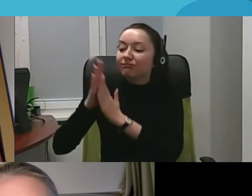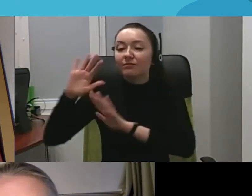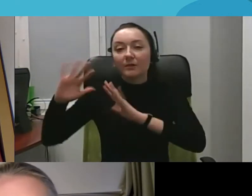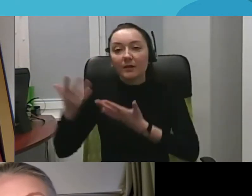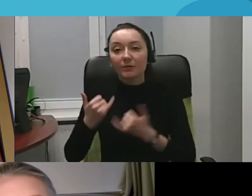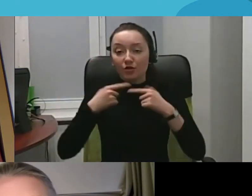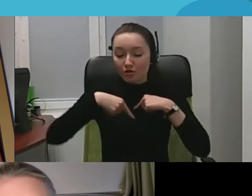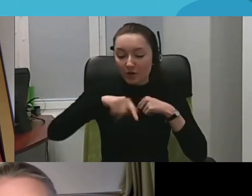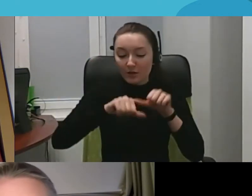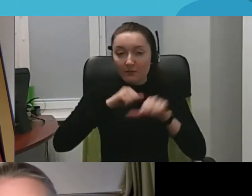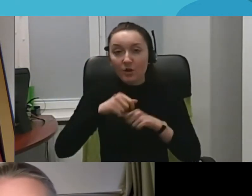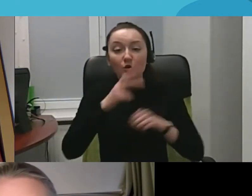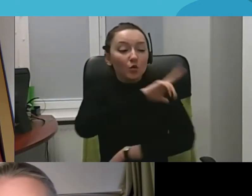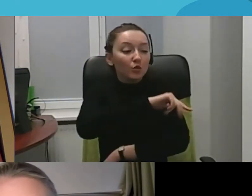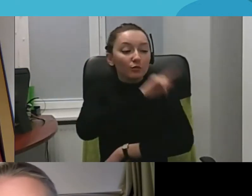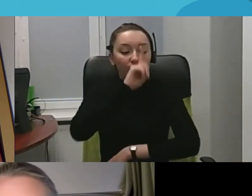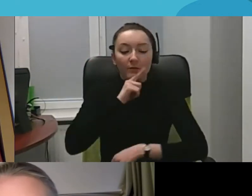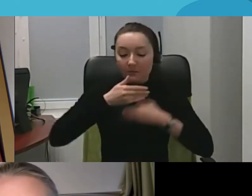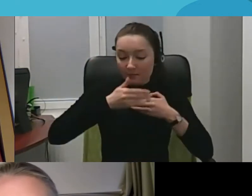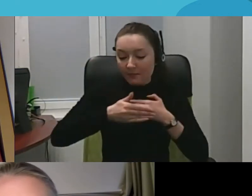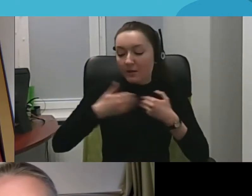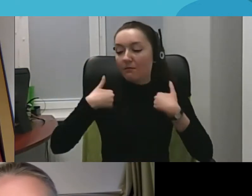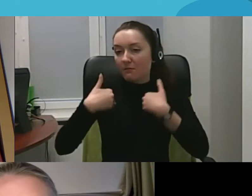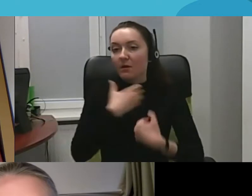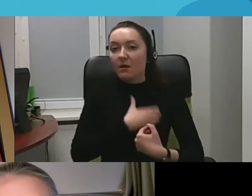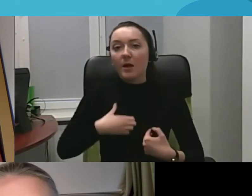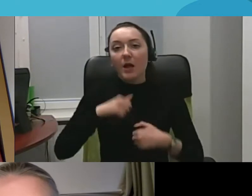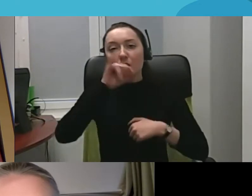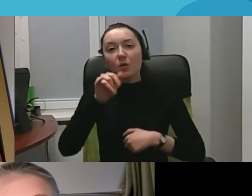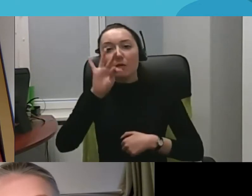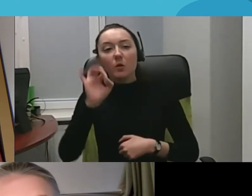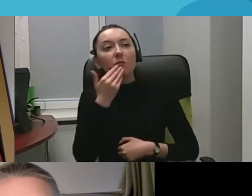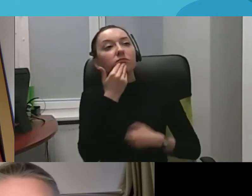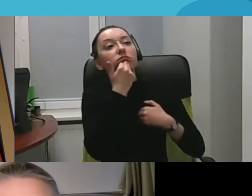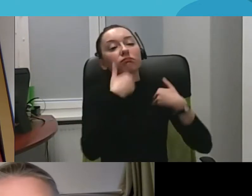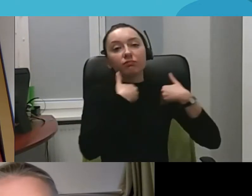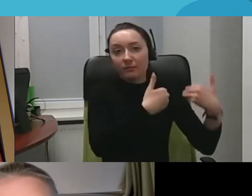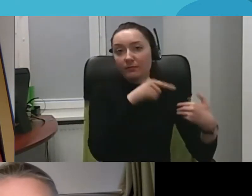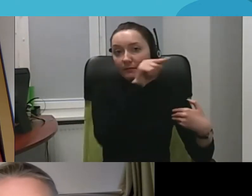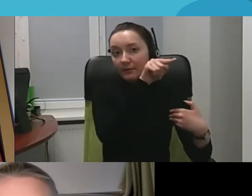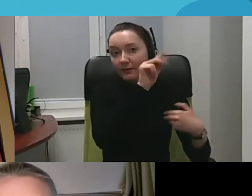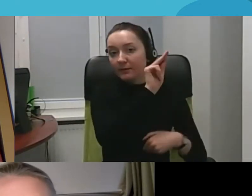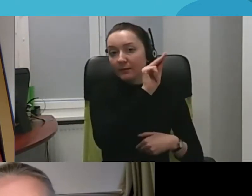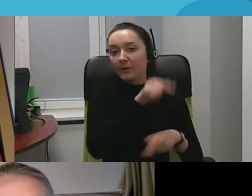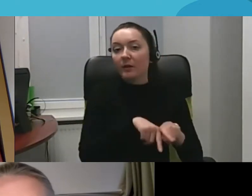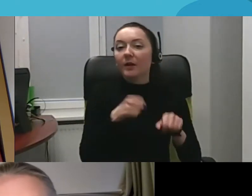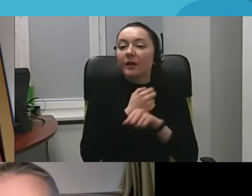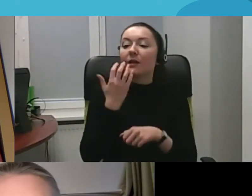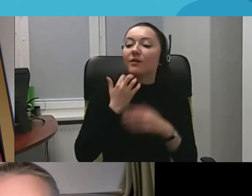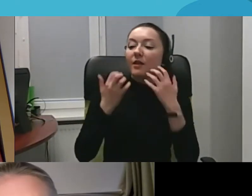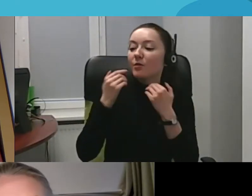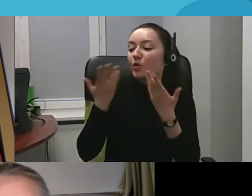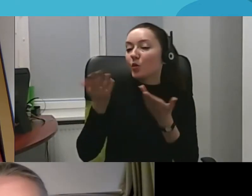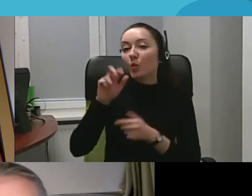August, my main recommendation to the international community was, of course, to pay attention to the humanitarian aspects